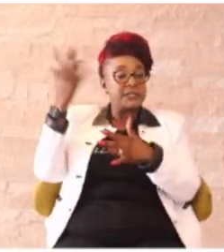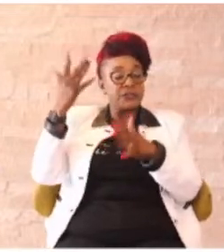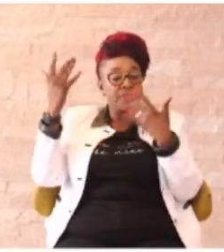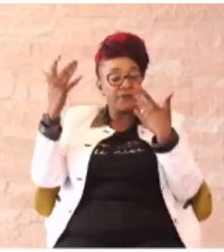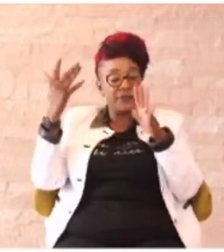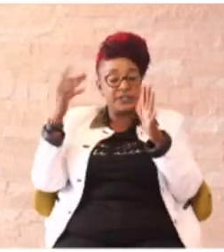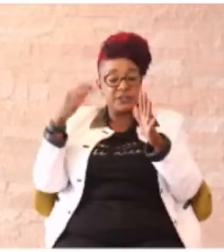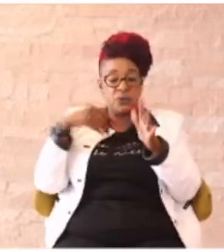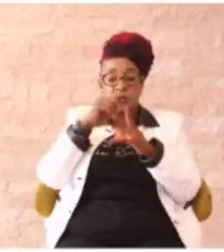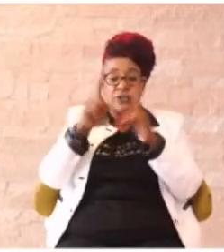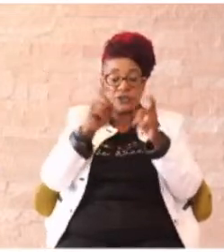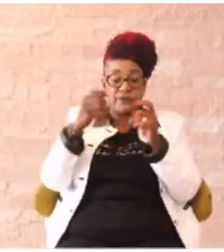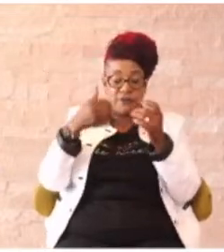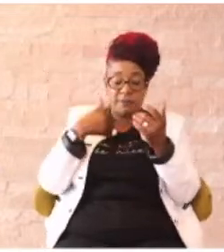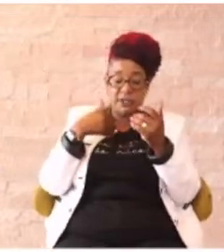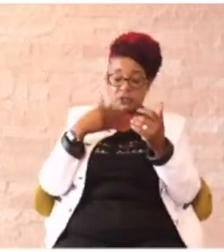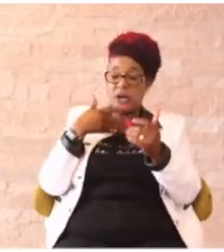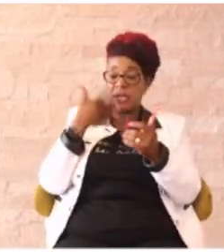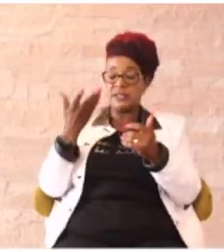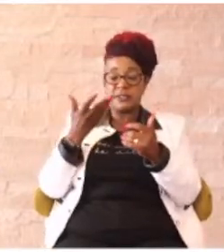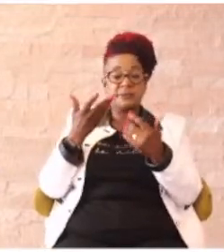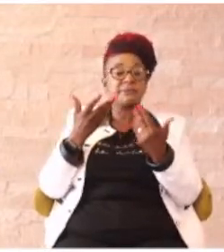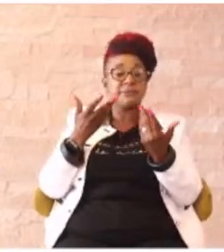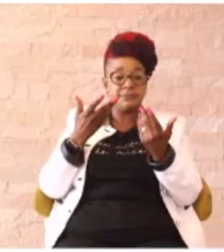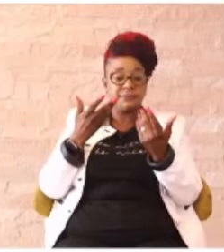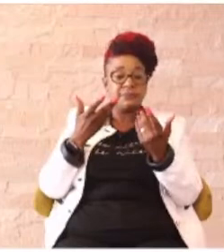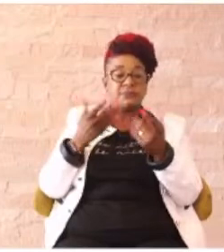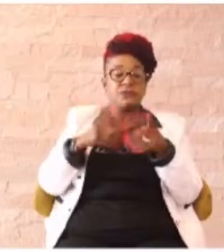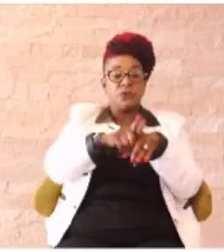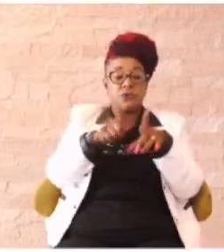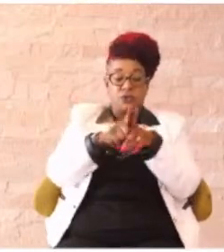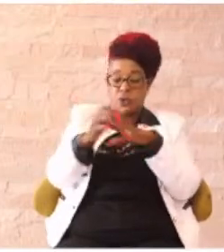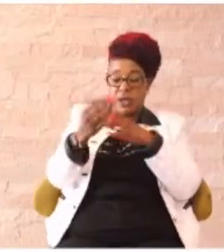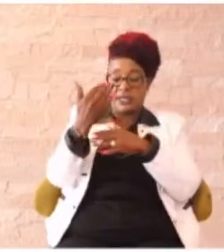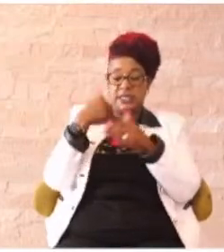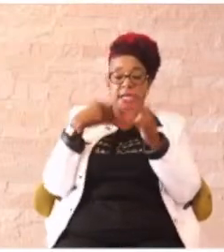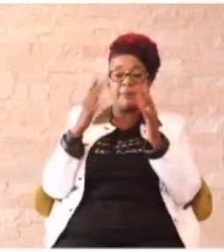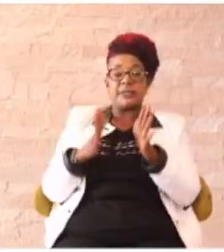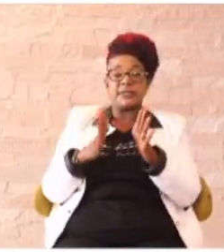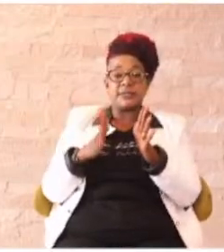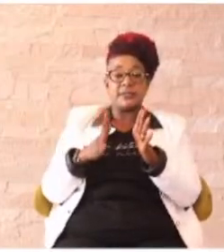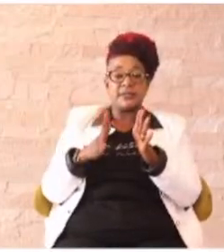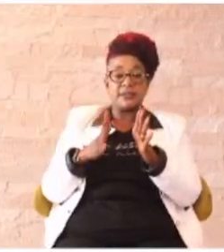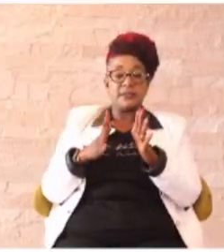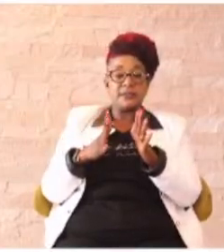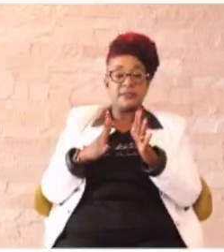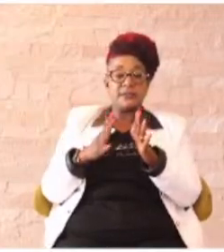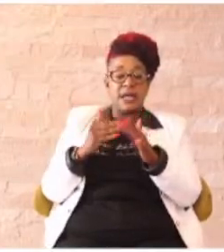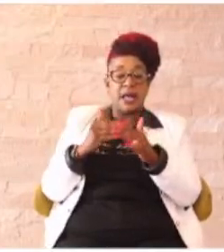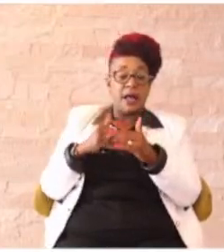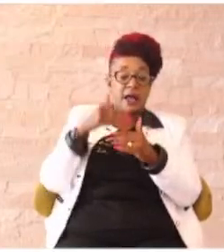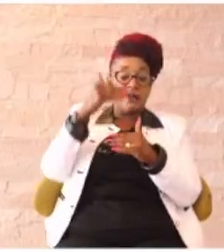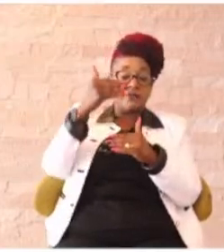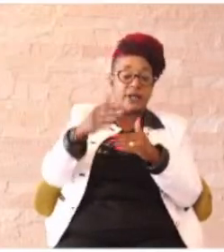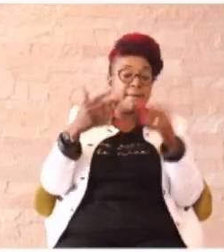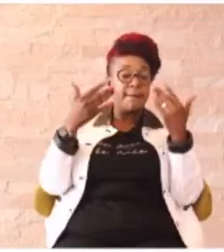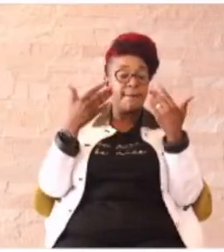any questions for me, since I'm here, you can also ask me in person as well. And then after the